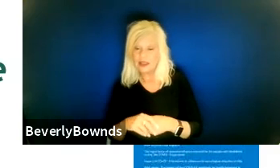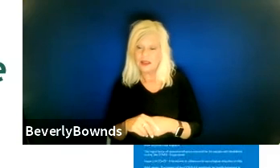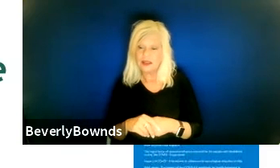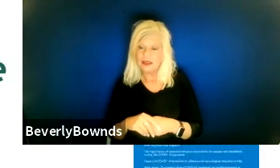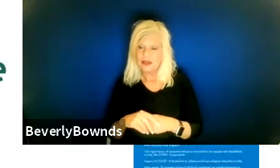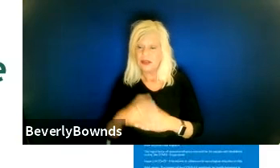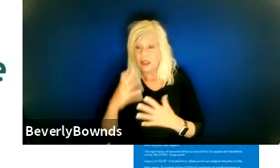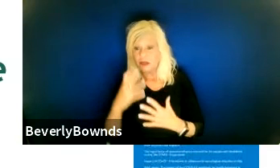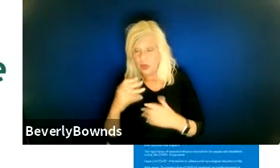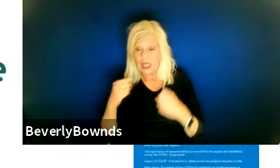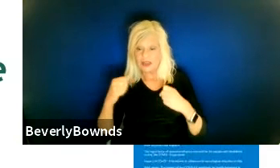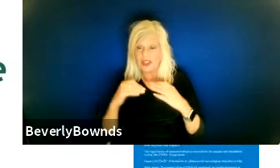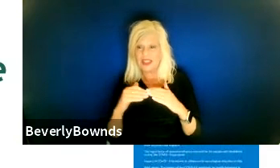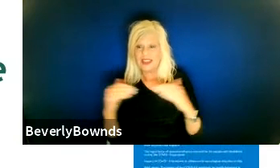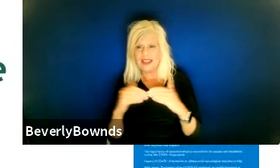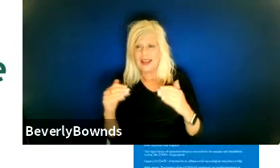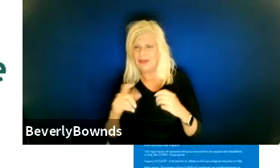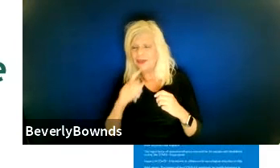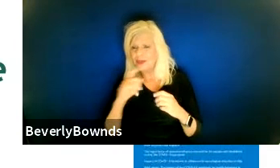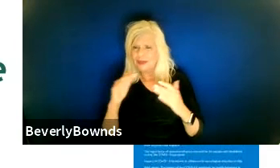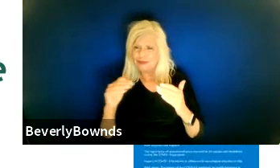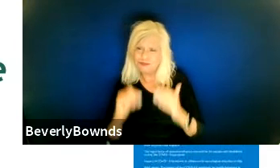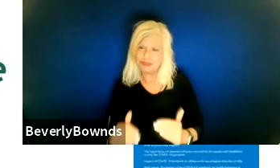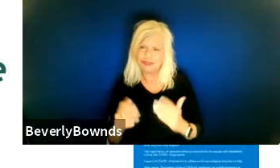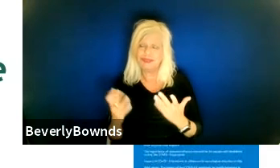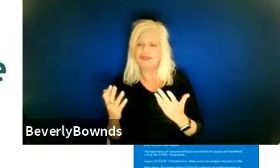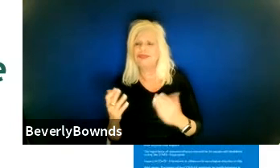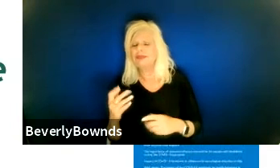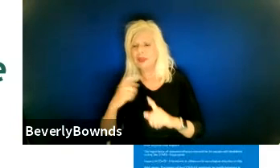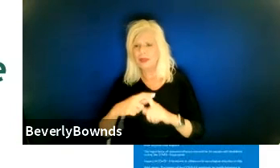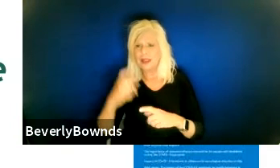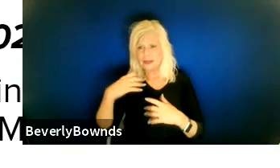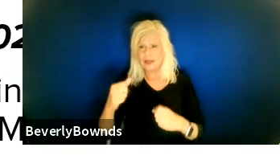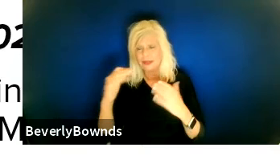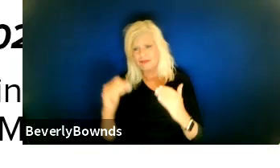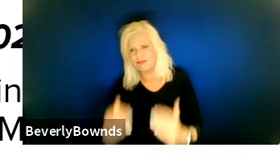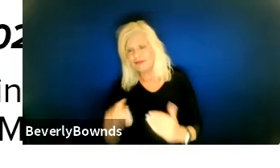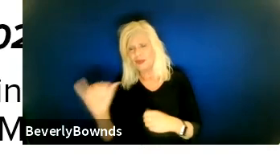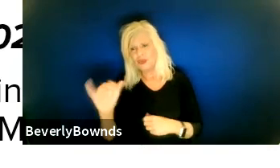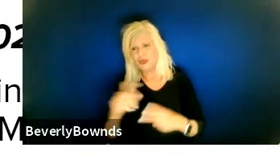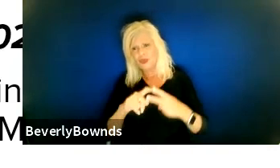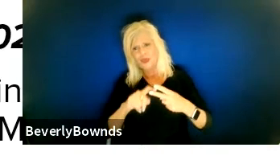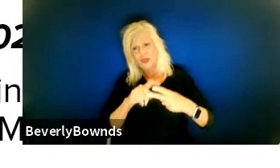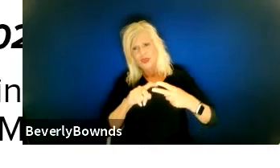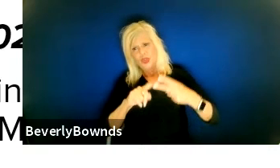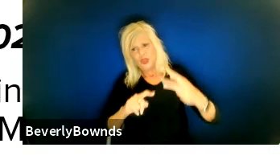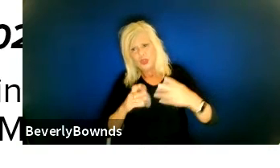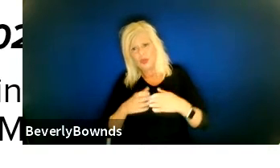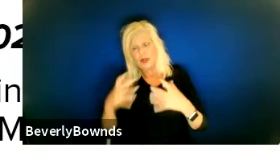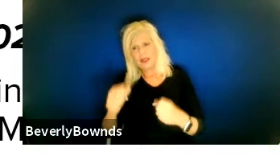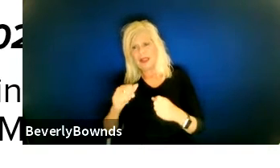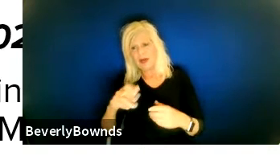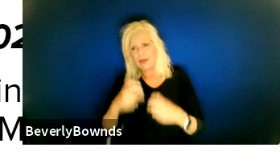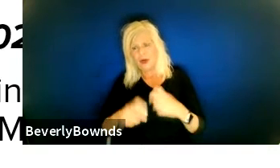unfortunately, exercise levels are at an alarming level right now, as well as mental health. And so these are two public health issues we have to